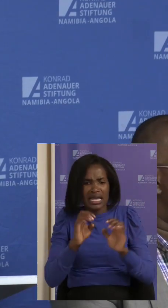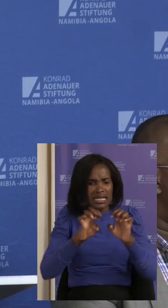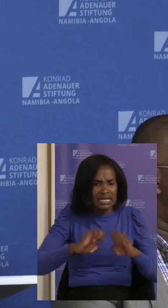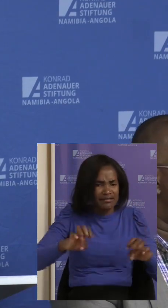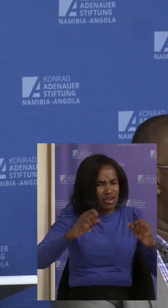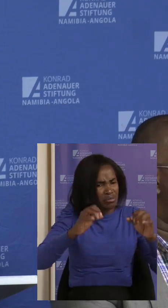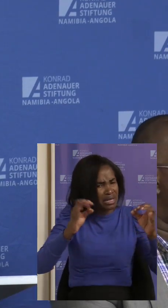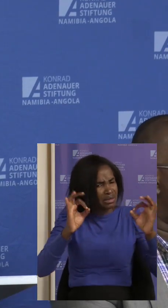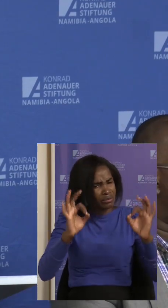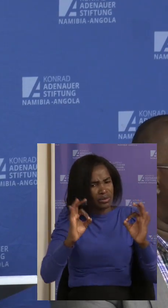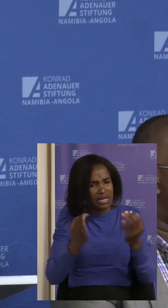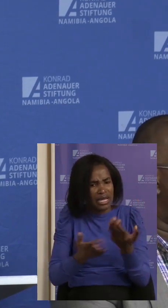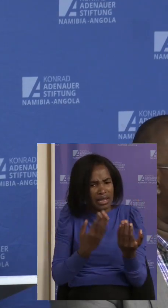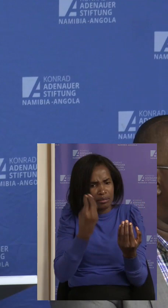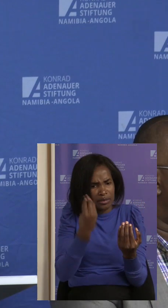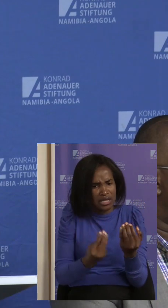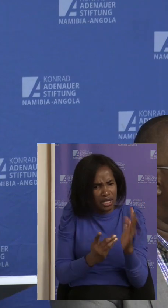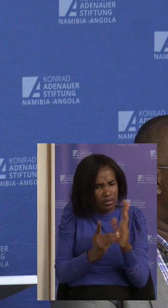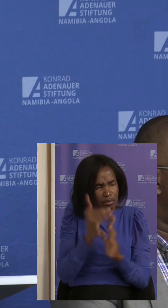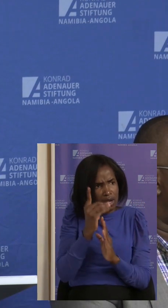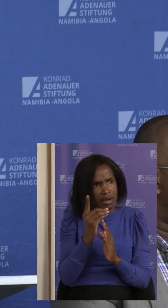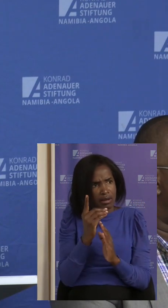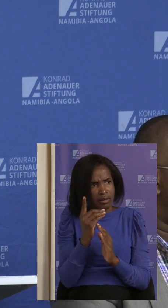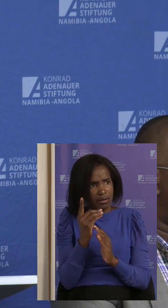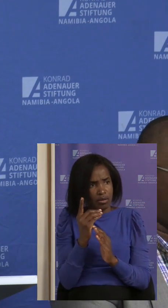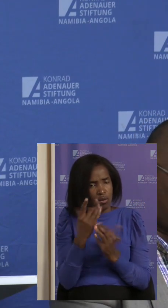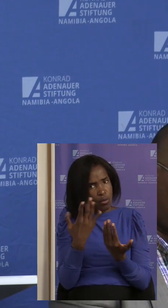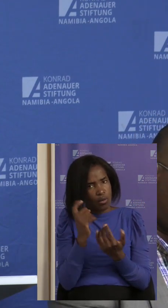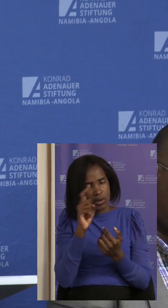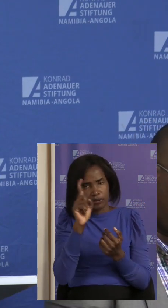helps you thrive in that environment?